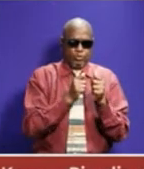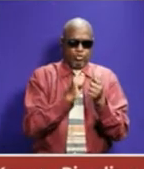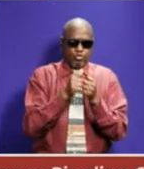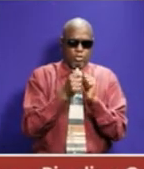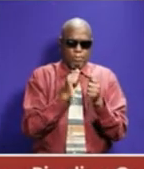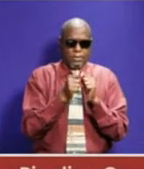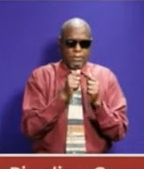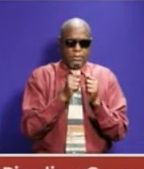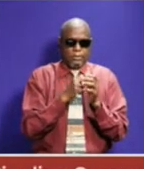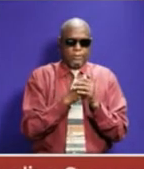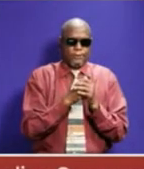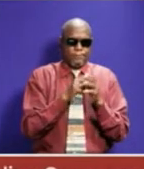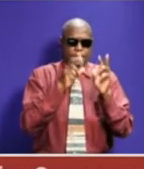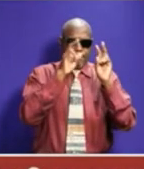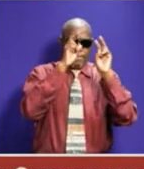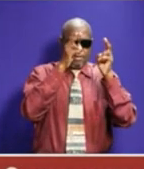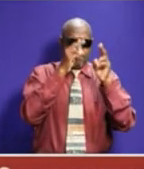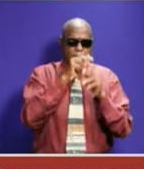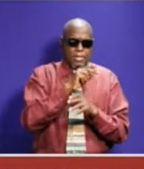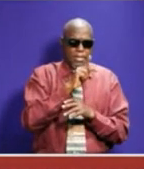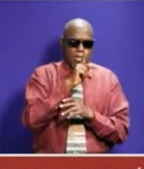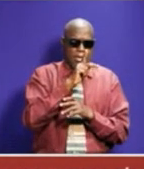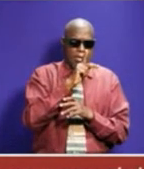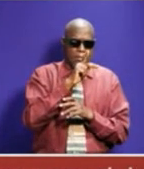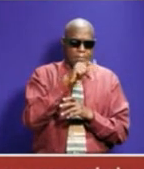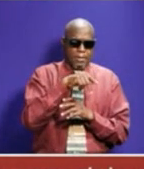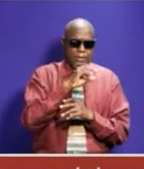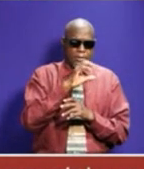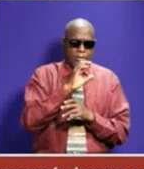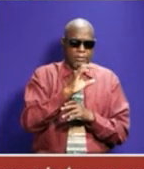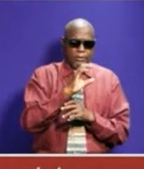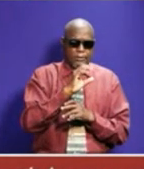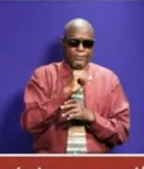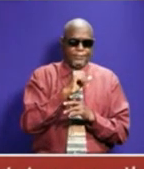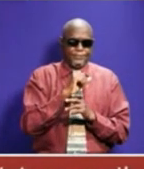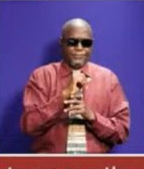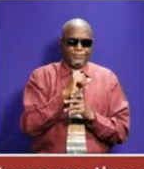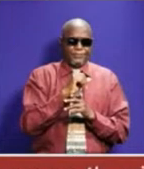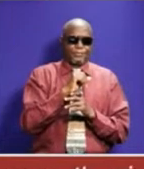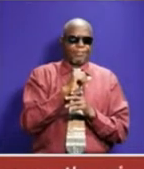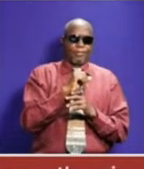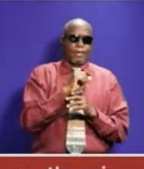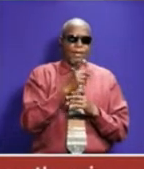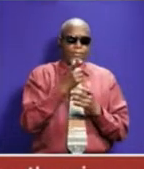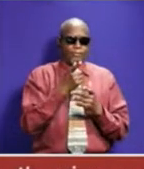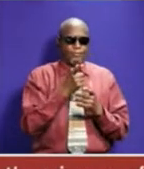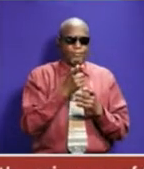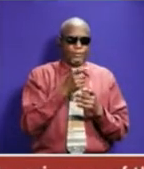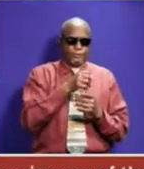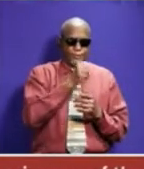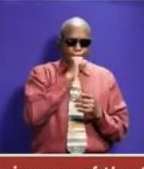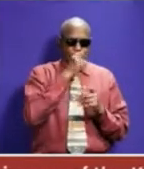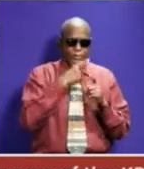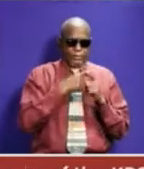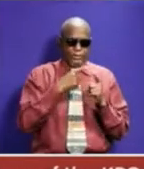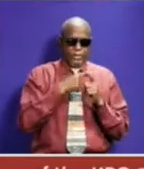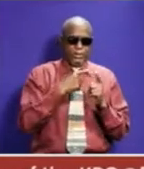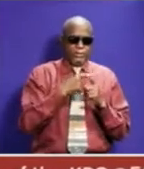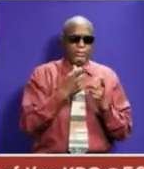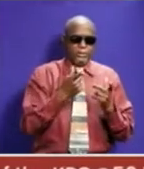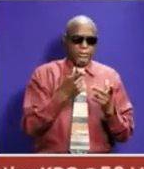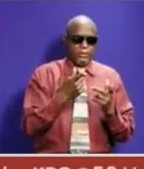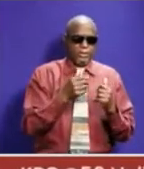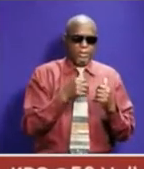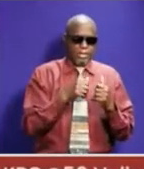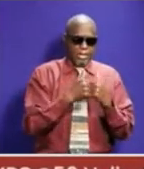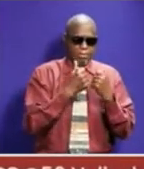is themed KPC at 50 Volleyball Extravaganza. It's one of the activities that were lined up as part